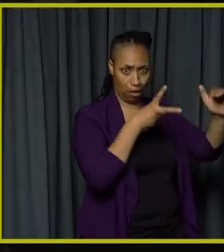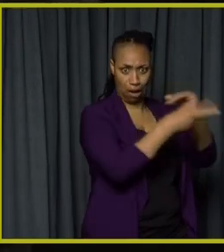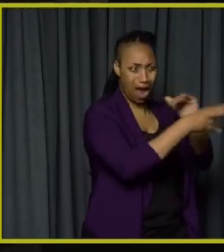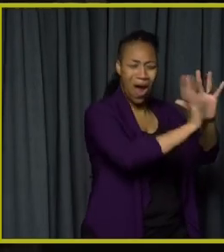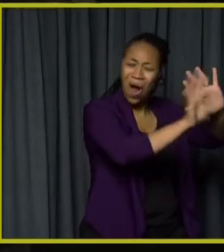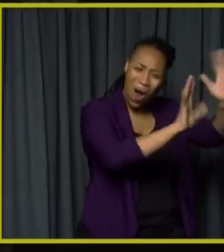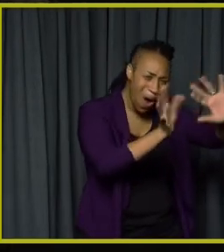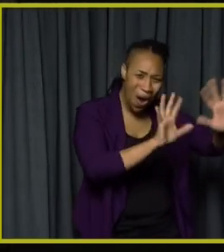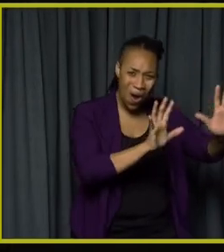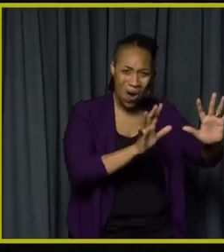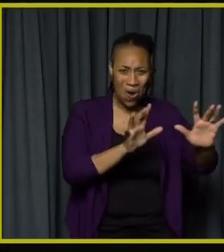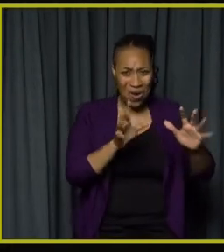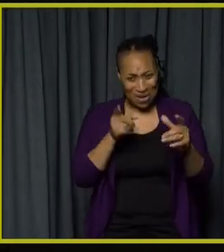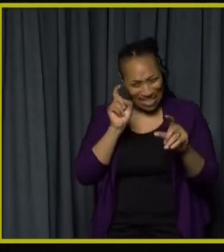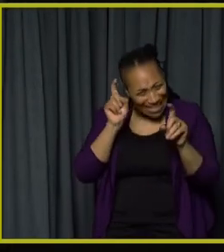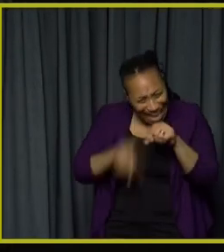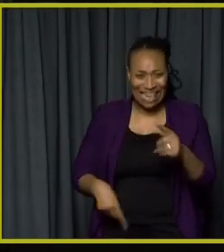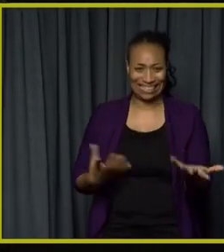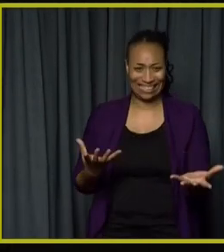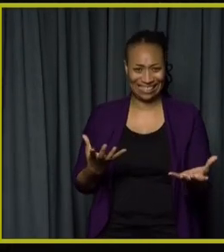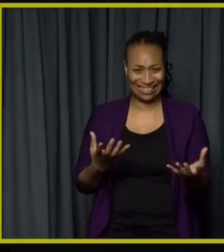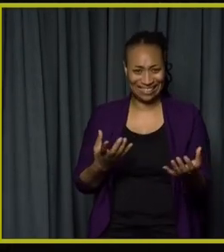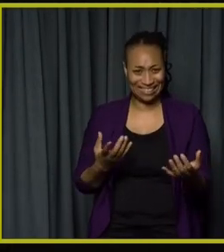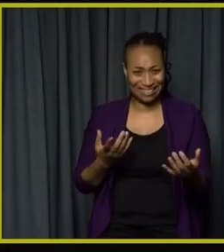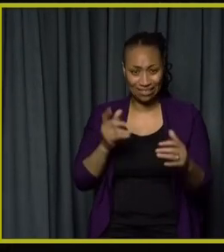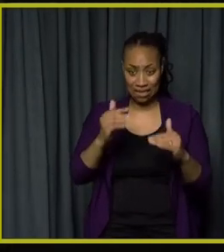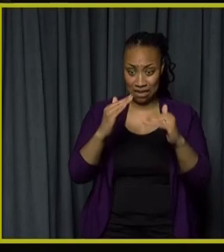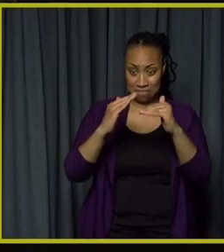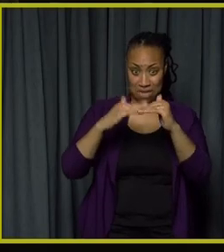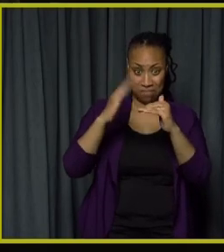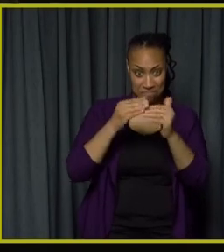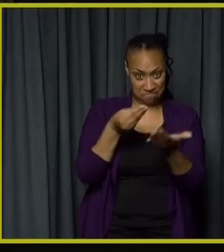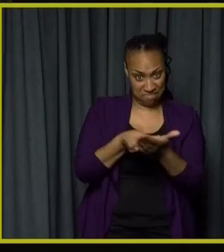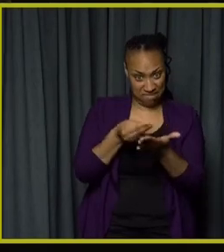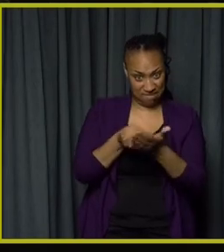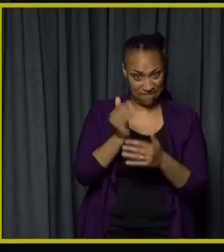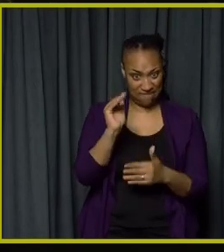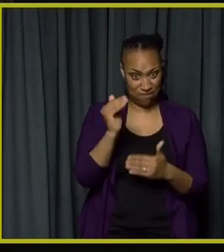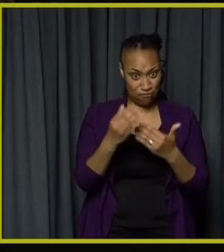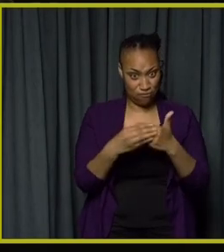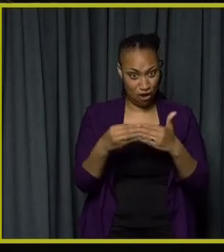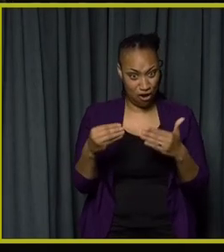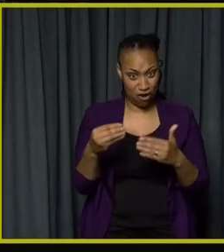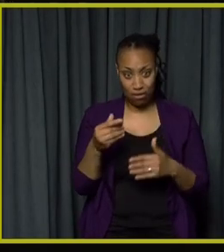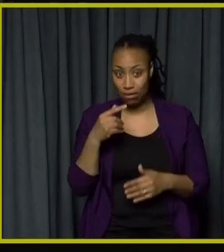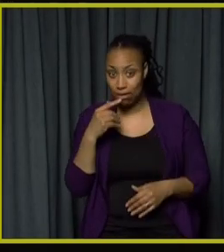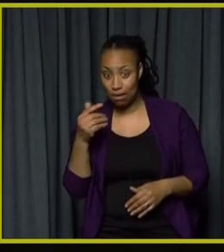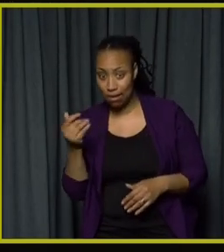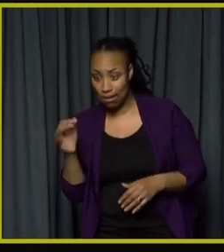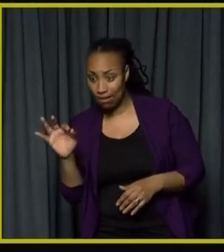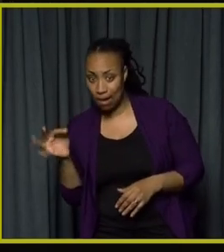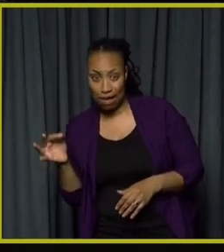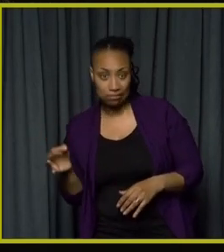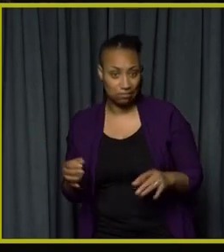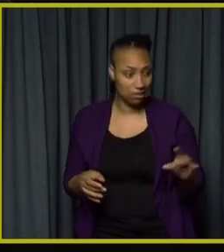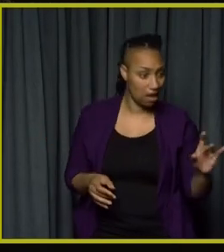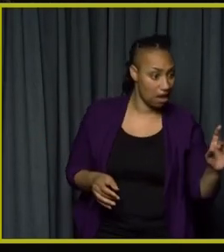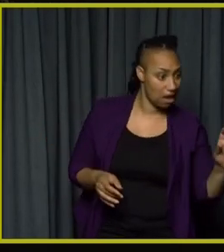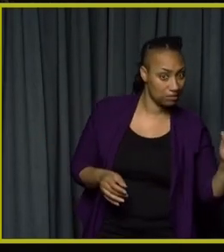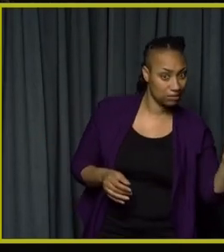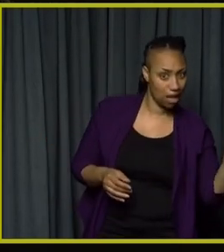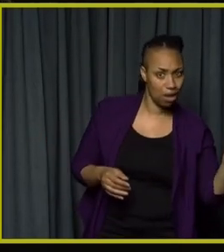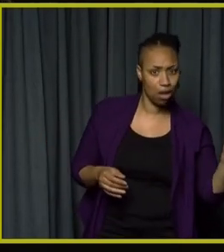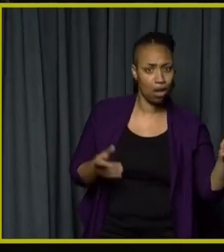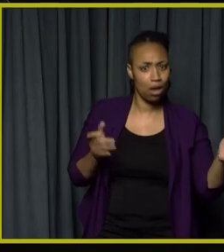minimum wage immediately, we would raise pay for 49 million workers by $328 billion per